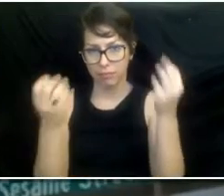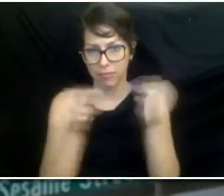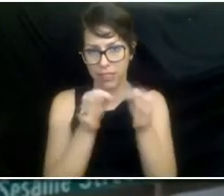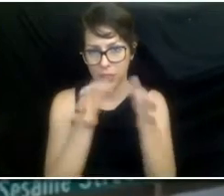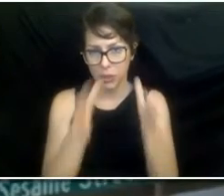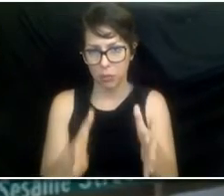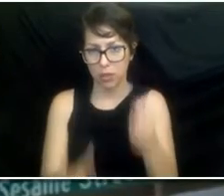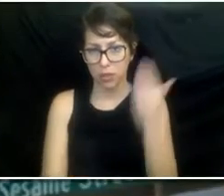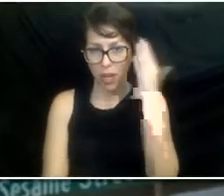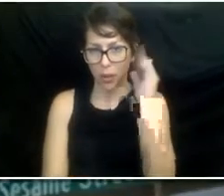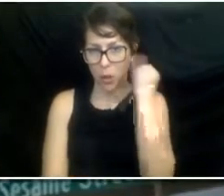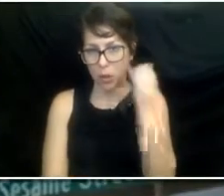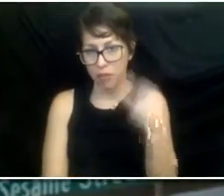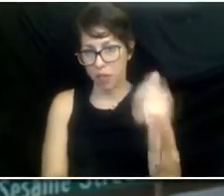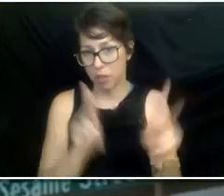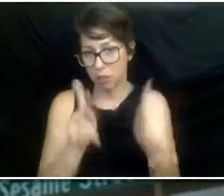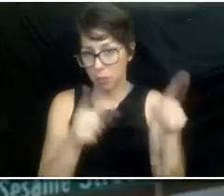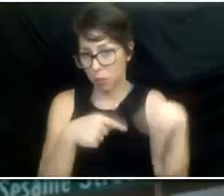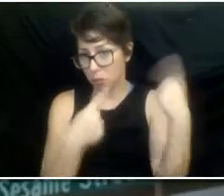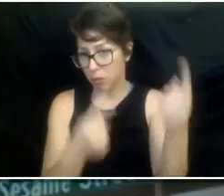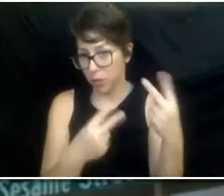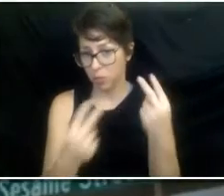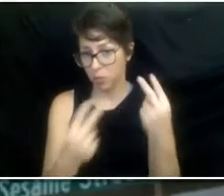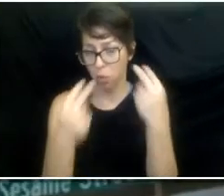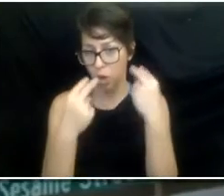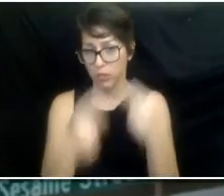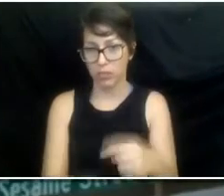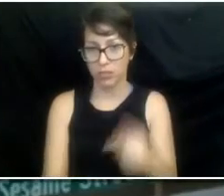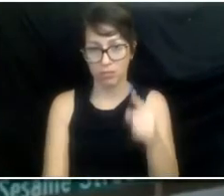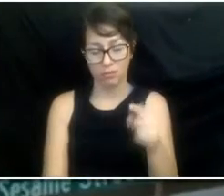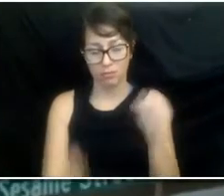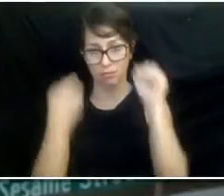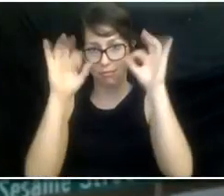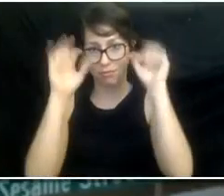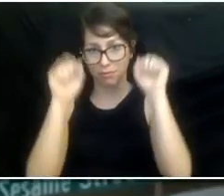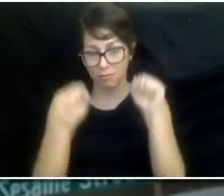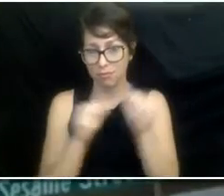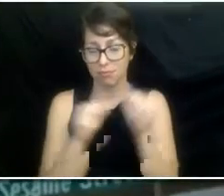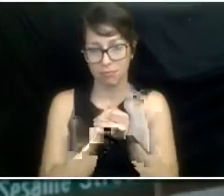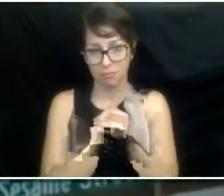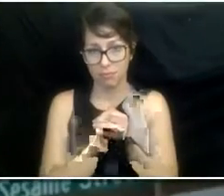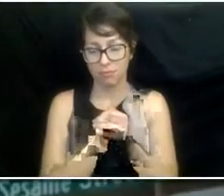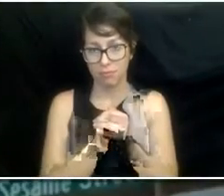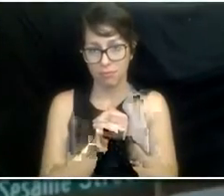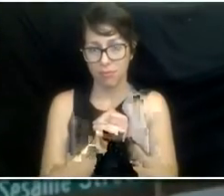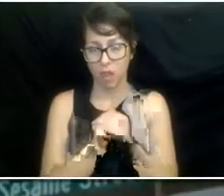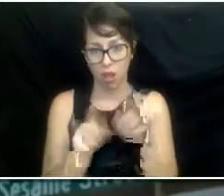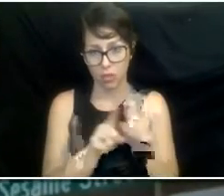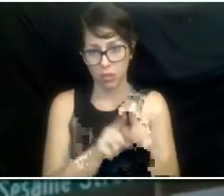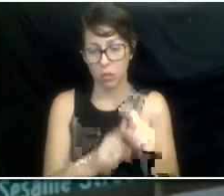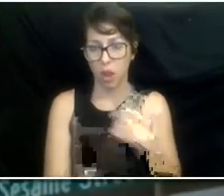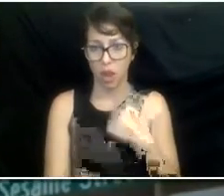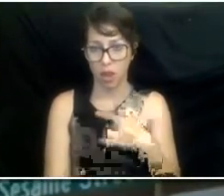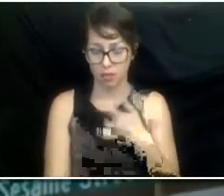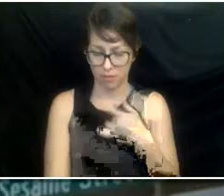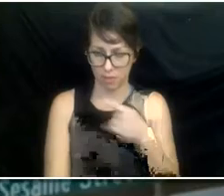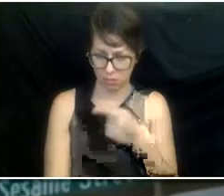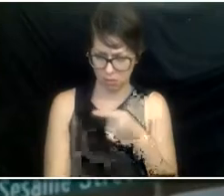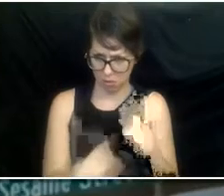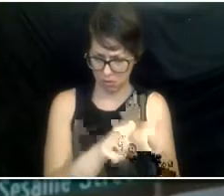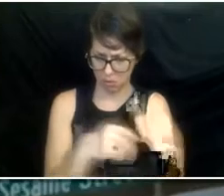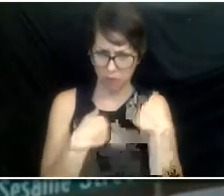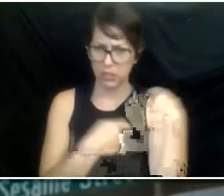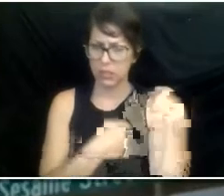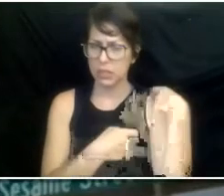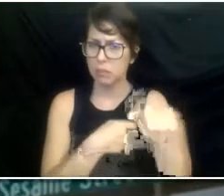all for your very hard work and of course thank you to the staff for keeping this going I'm going to turn it back to my Council who um